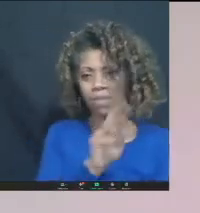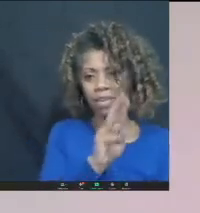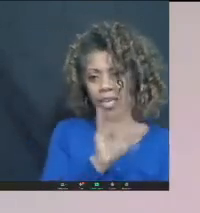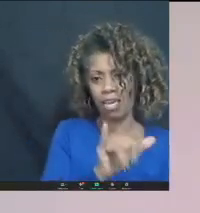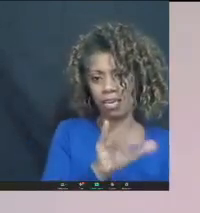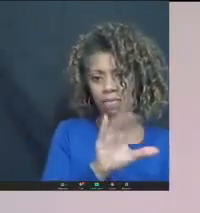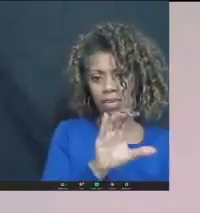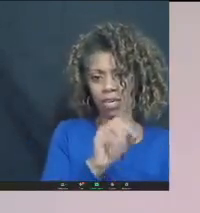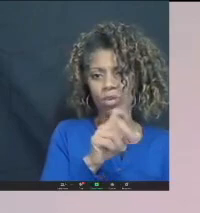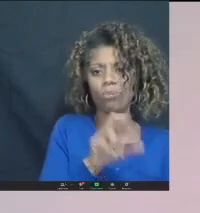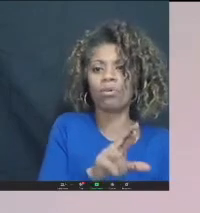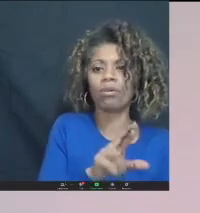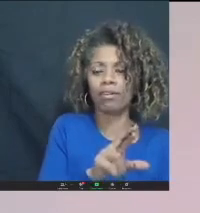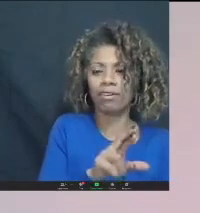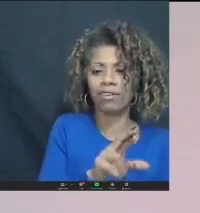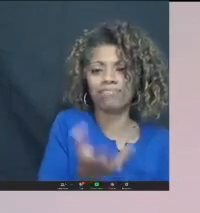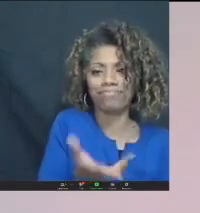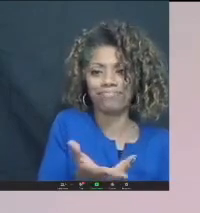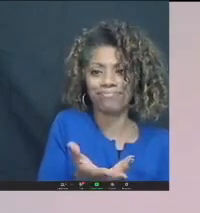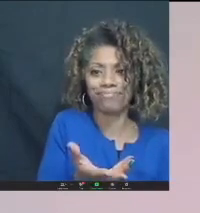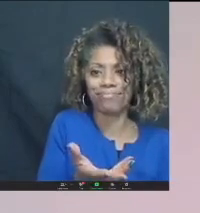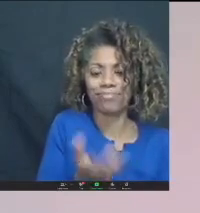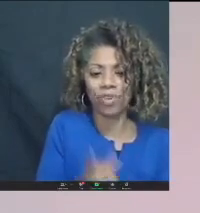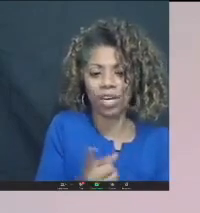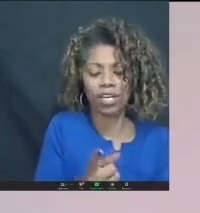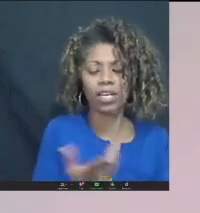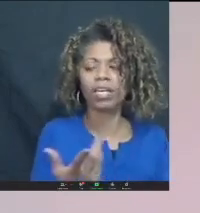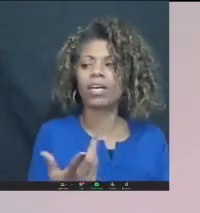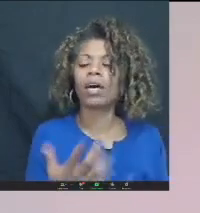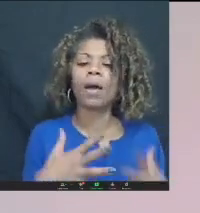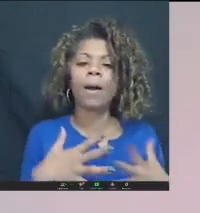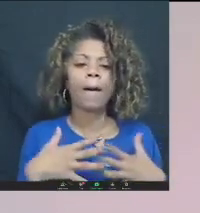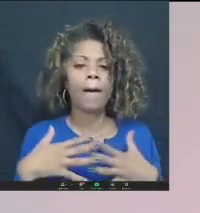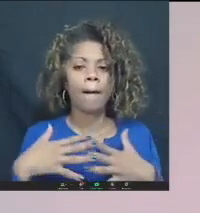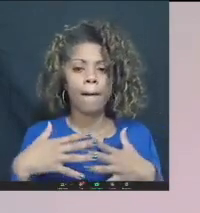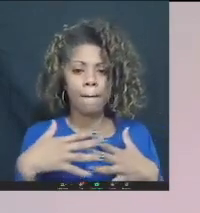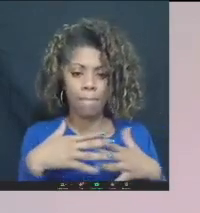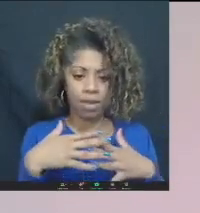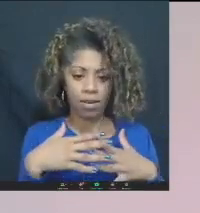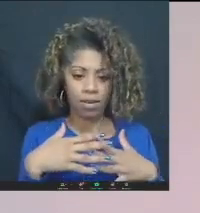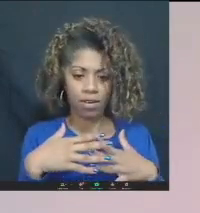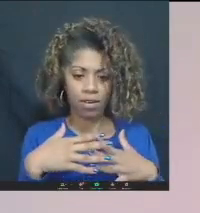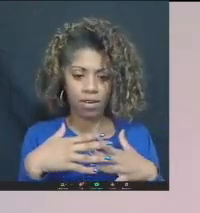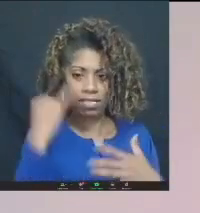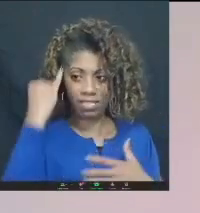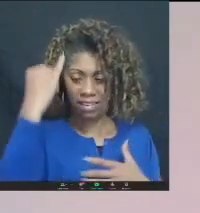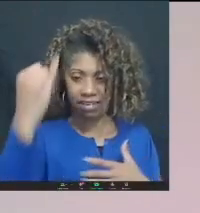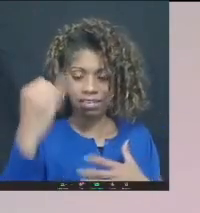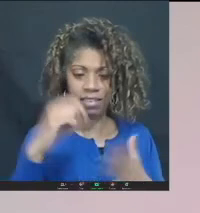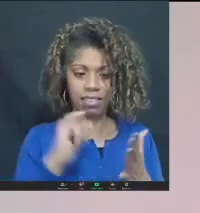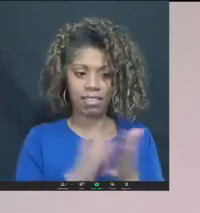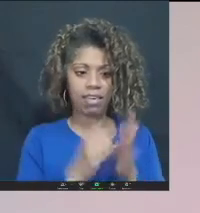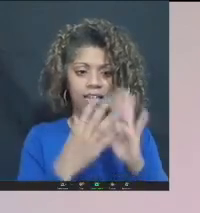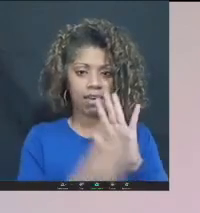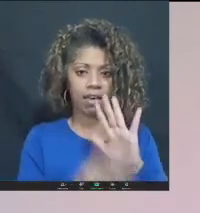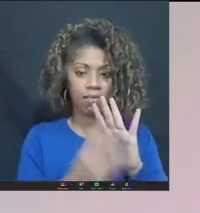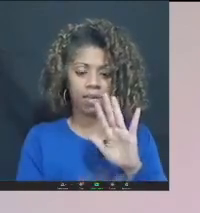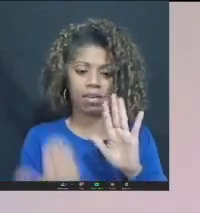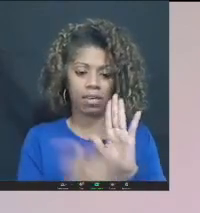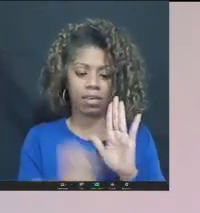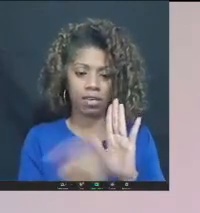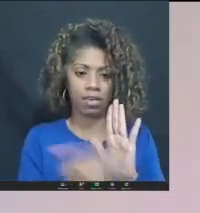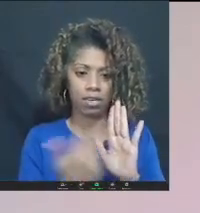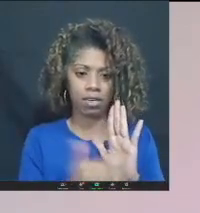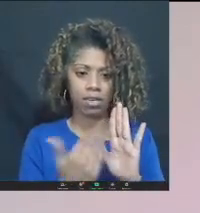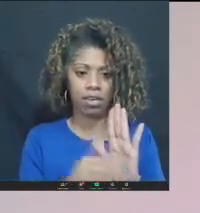America is an idea that has been copied hundreds of times in the world, right? Our Constitution is the blueprint for